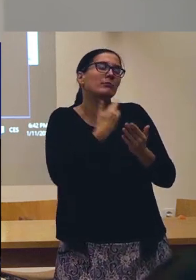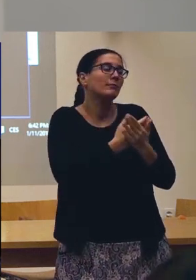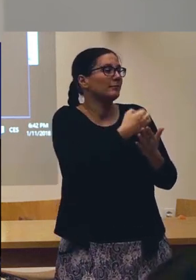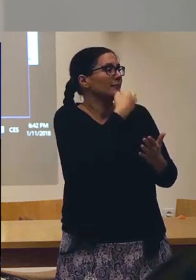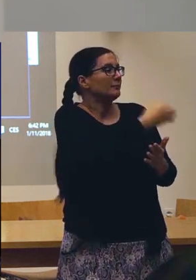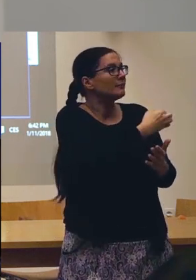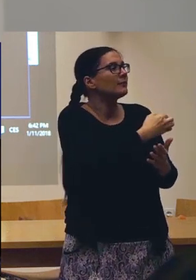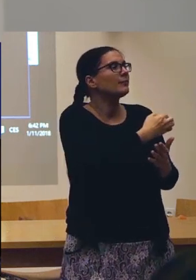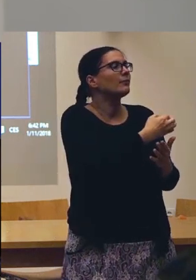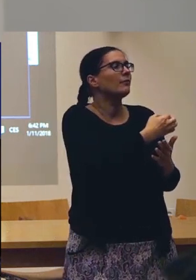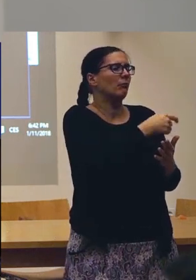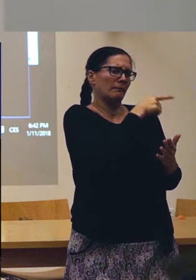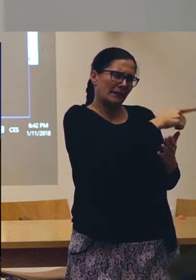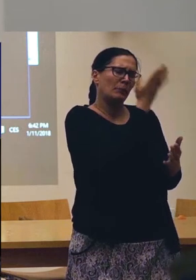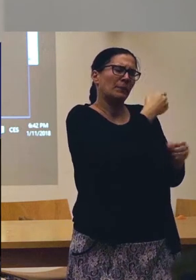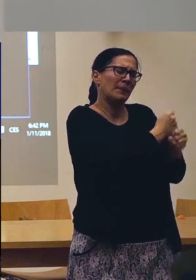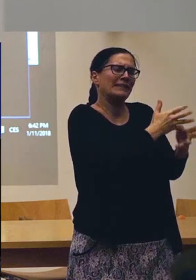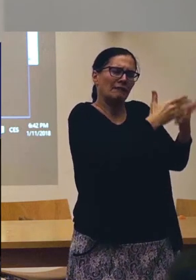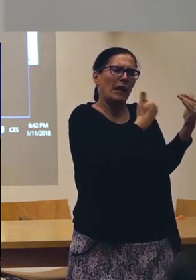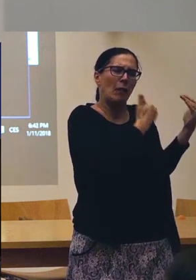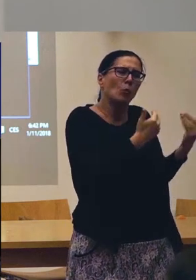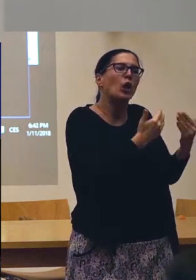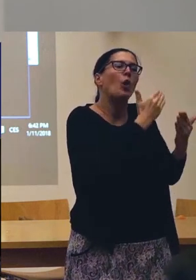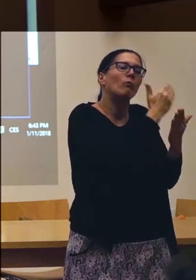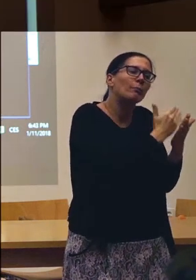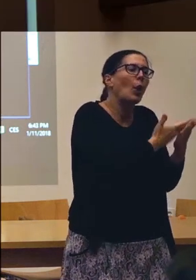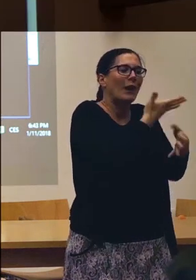the non-institutional people can do with the inclusion program.